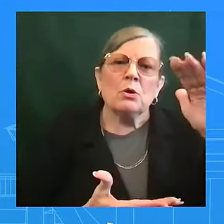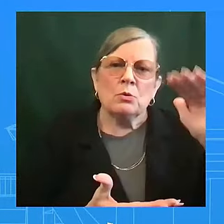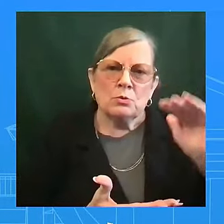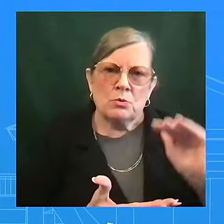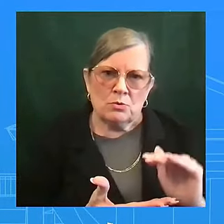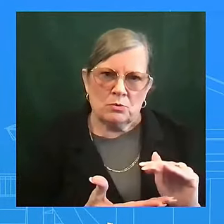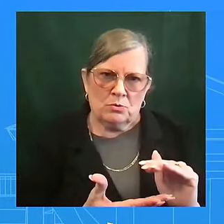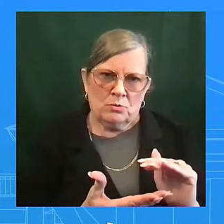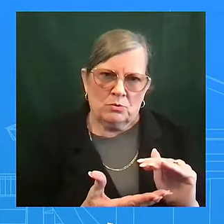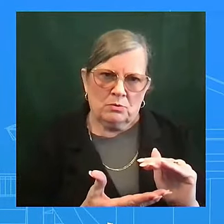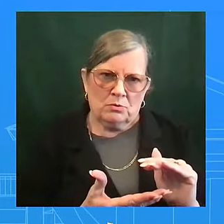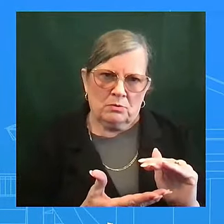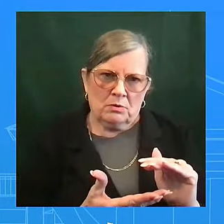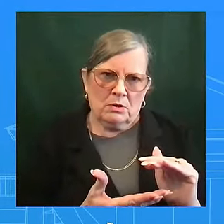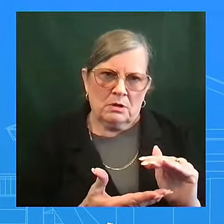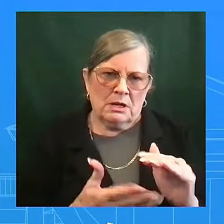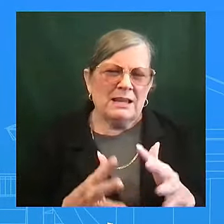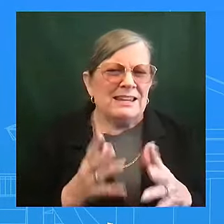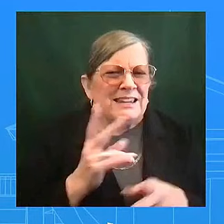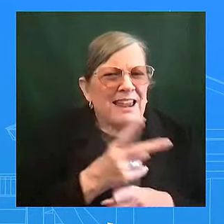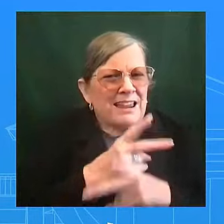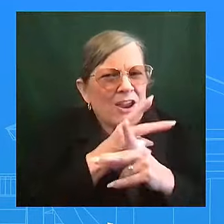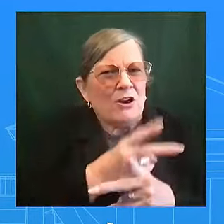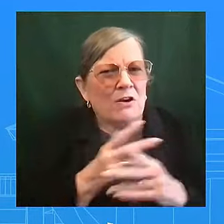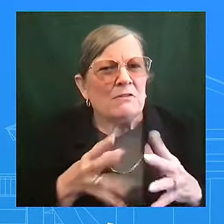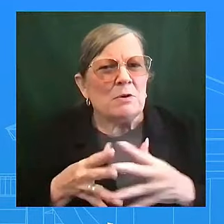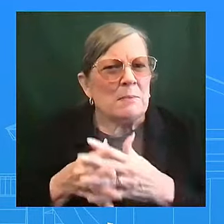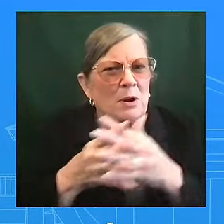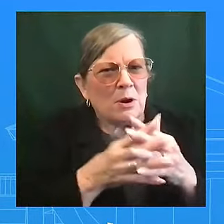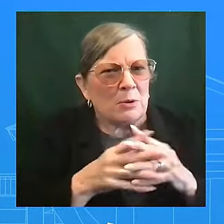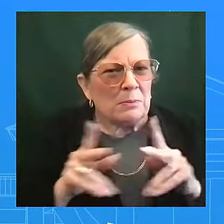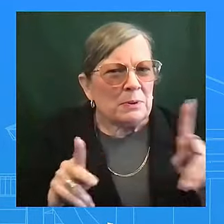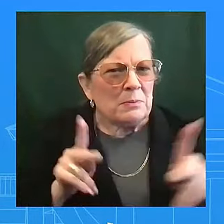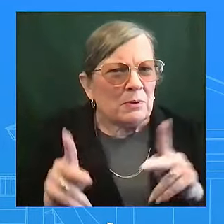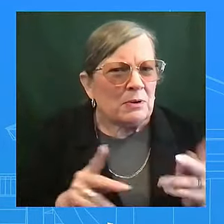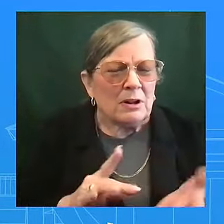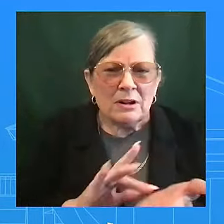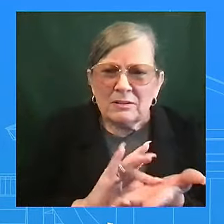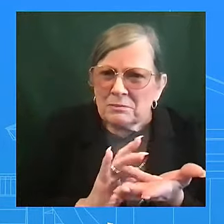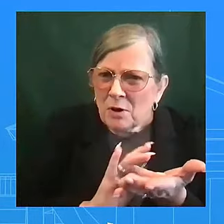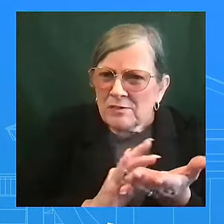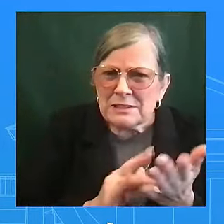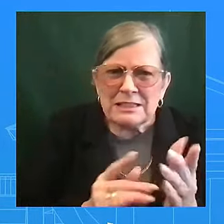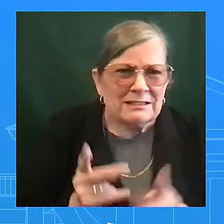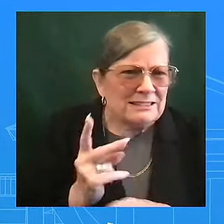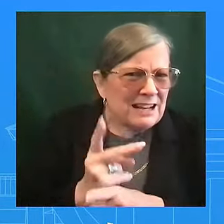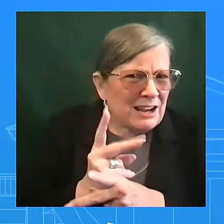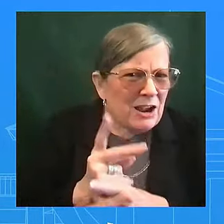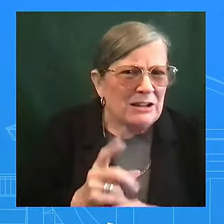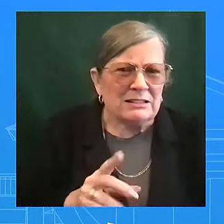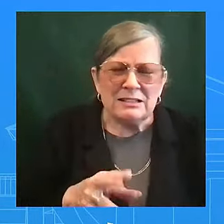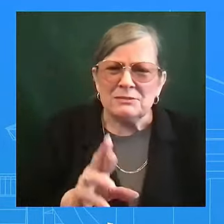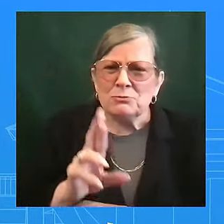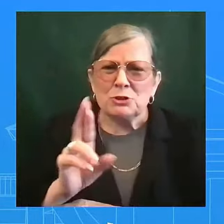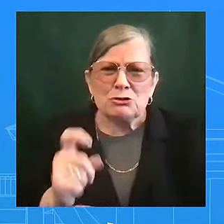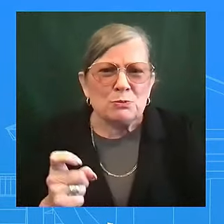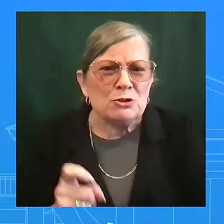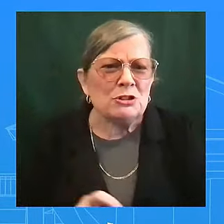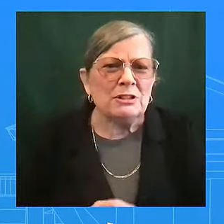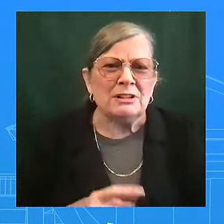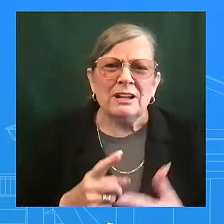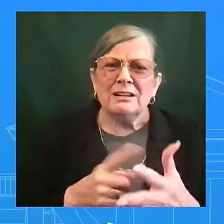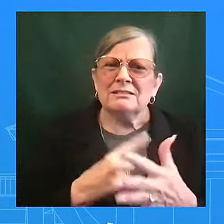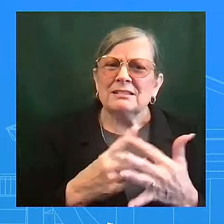Inflation Reduction Act. The president is not going to be labeling the vice president. She has her